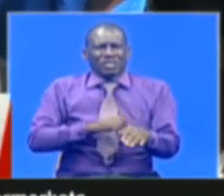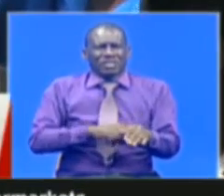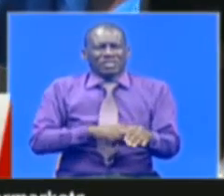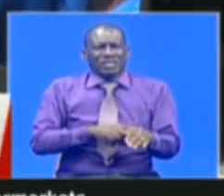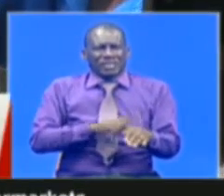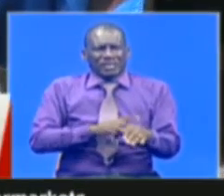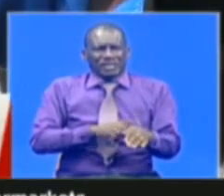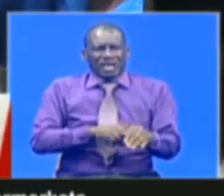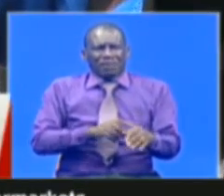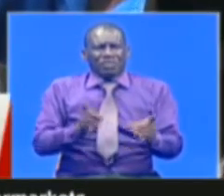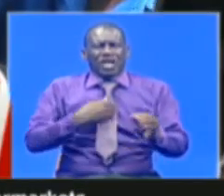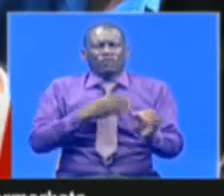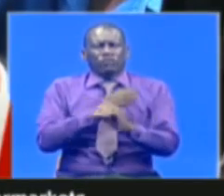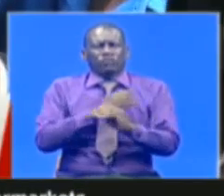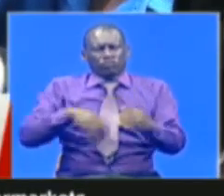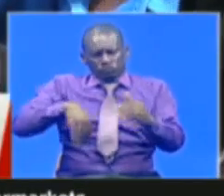get involved in drugs